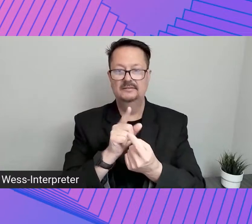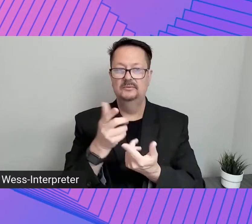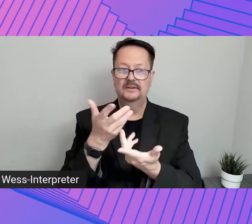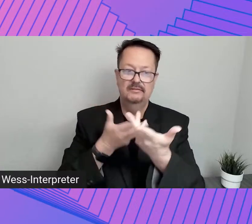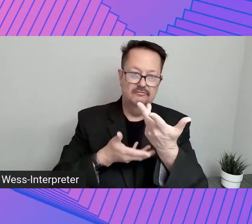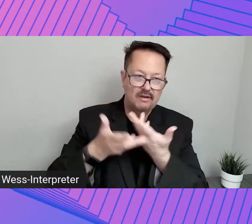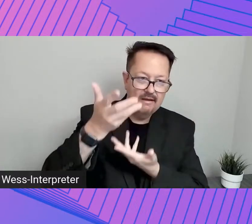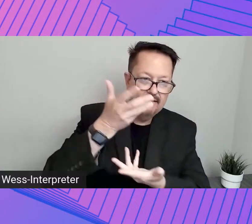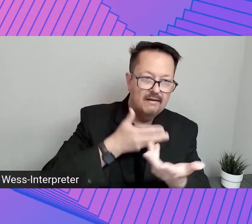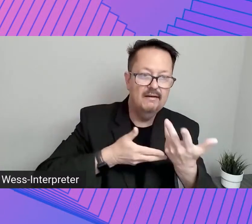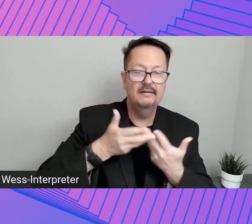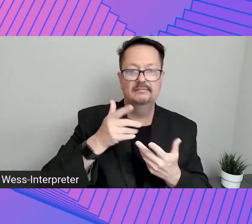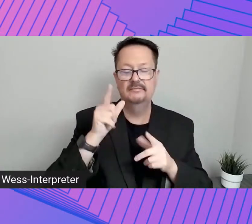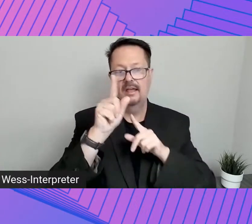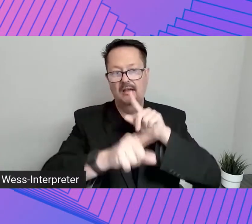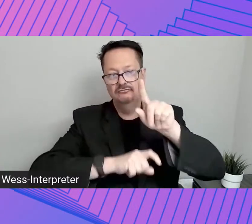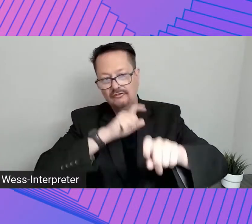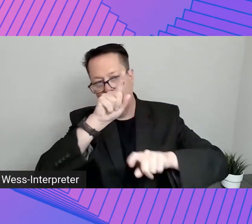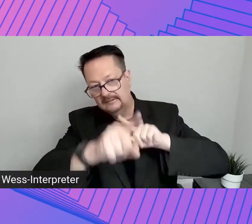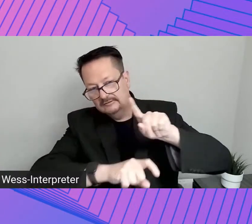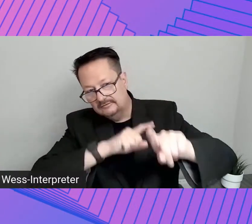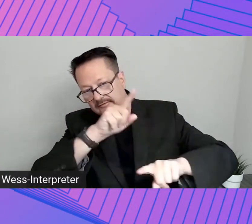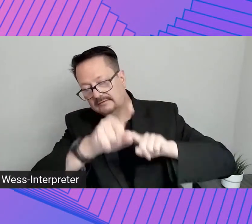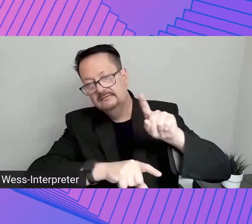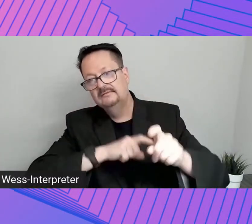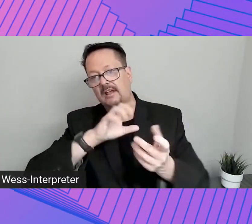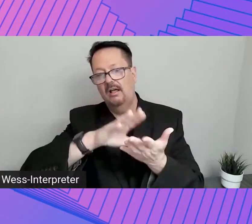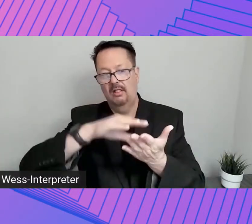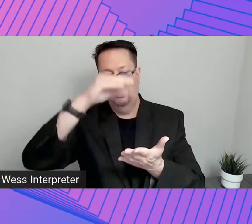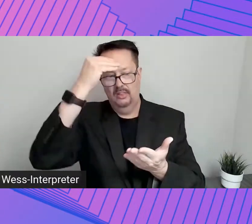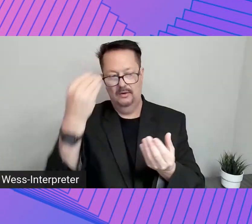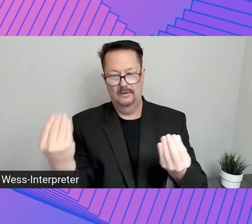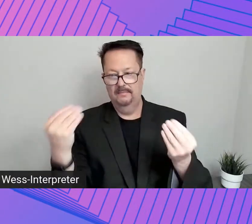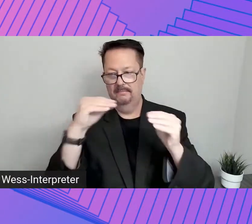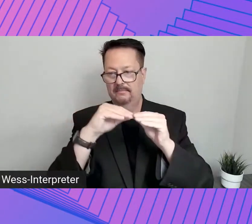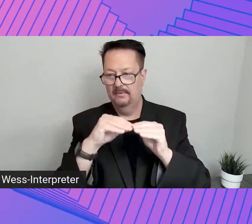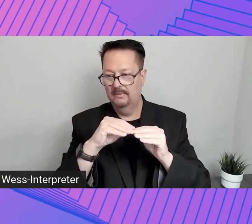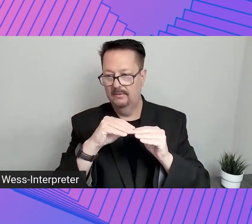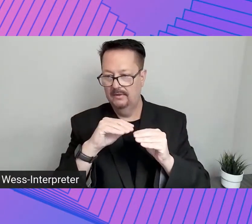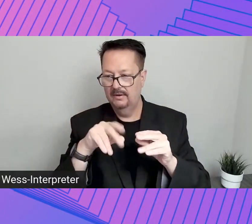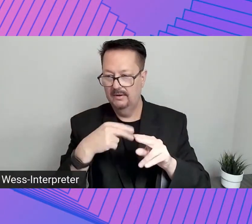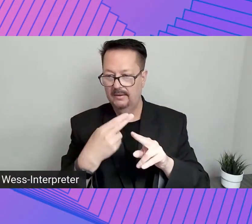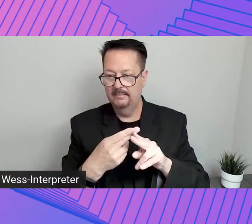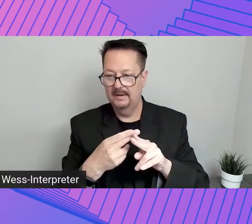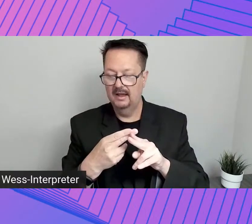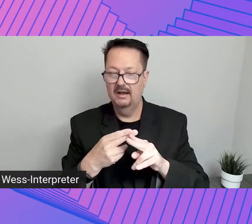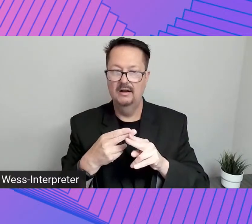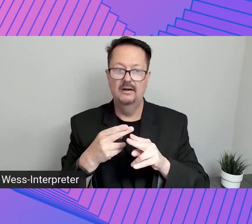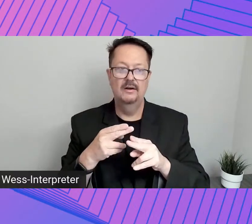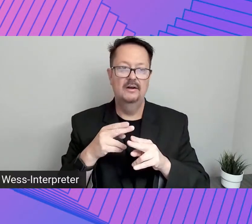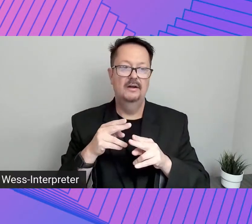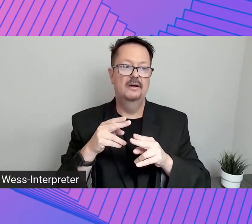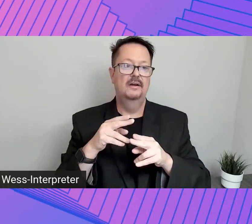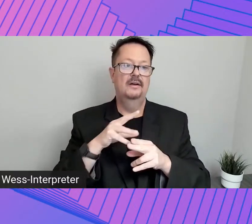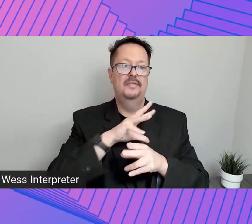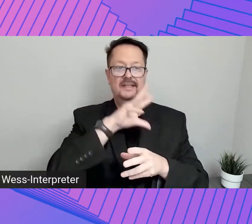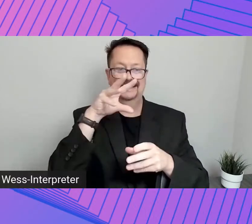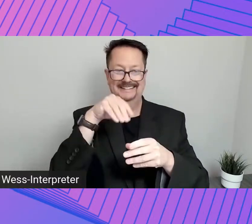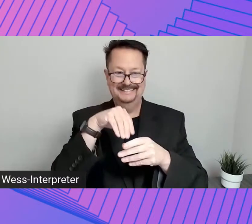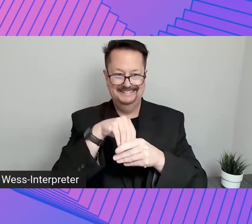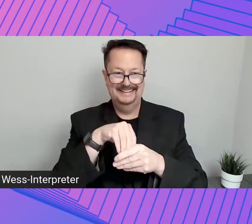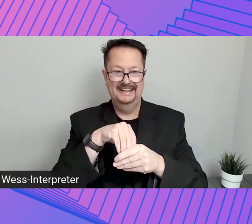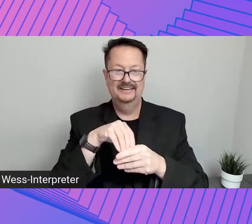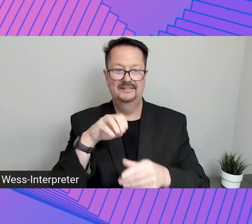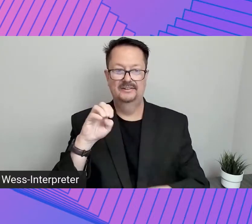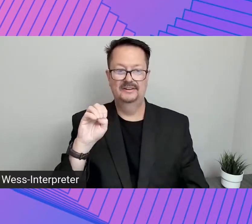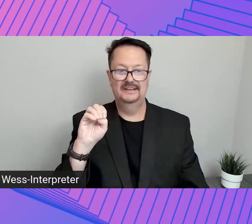them, ask questions of them, and learn more about the container ecosystem. We've spent a lot of time in